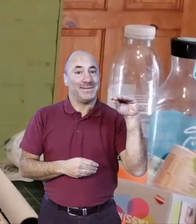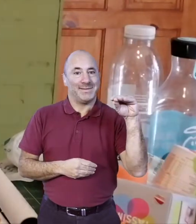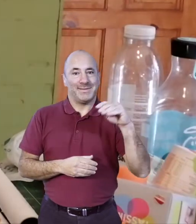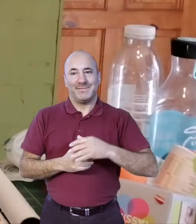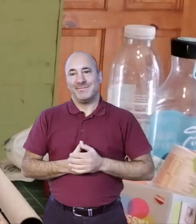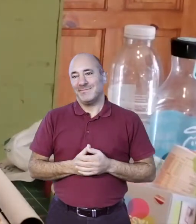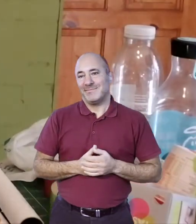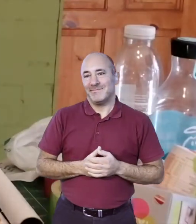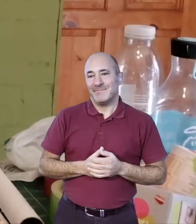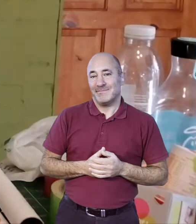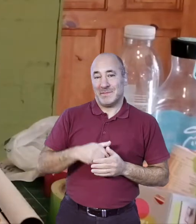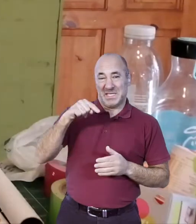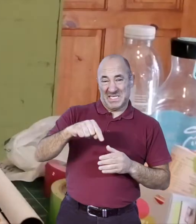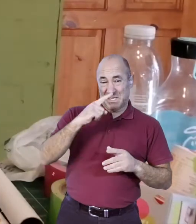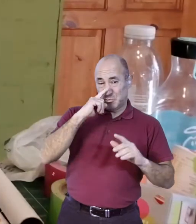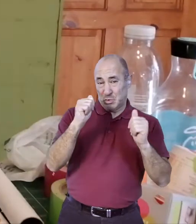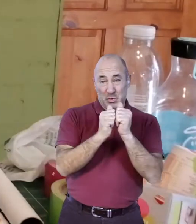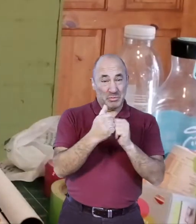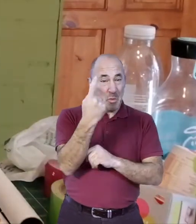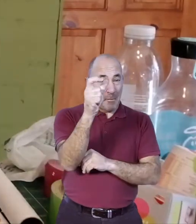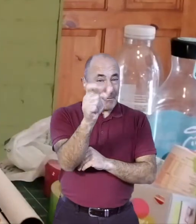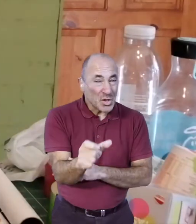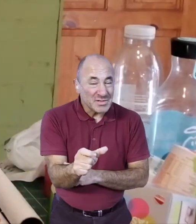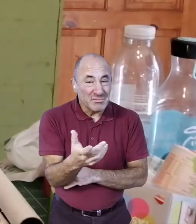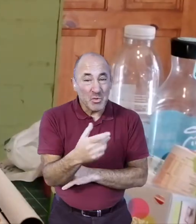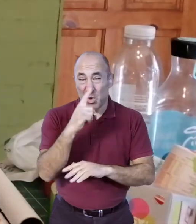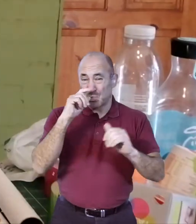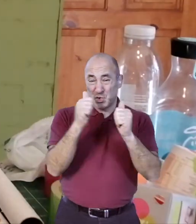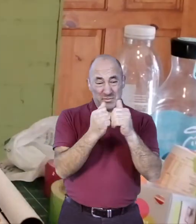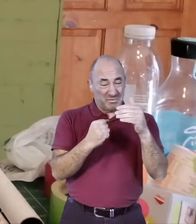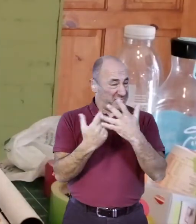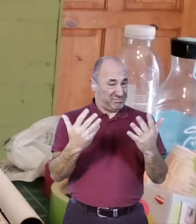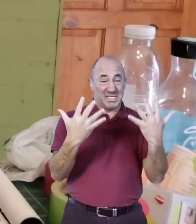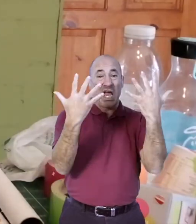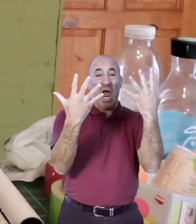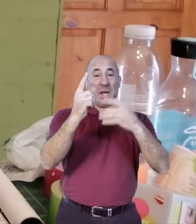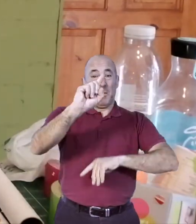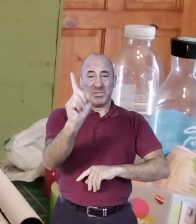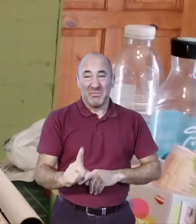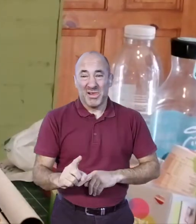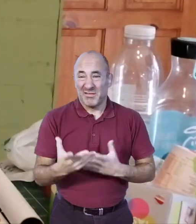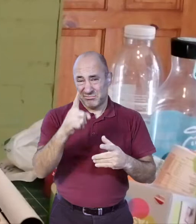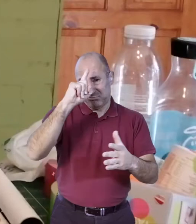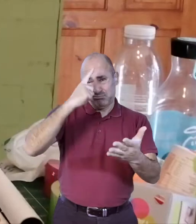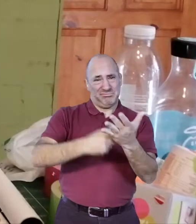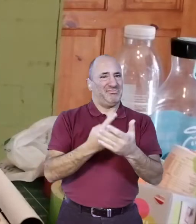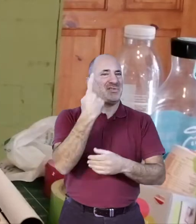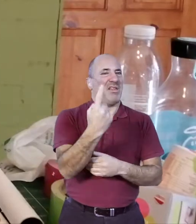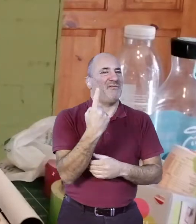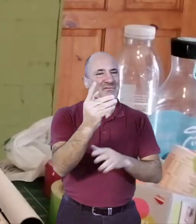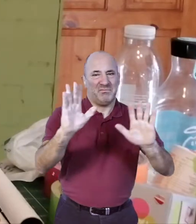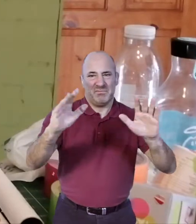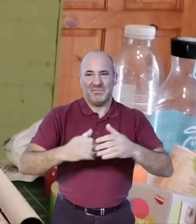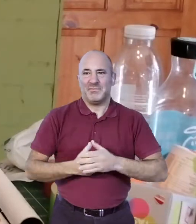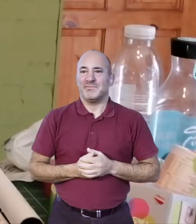puppet. Now this can be an activity for 1 person, or it can be an activity for 10 people.